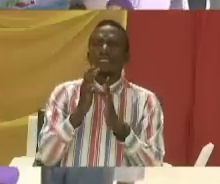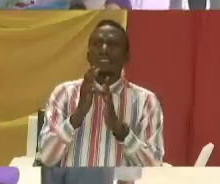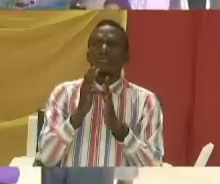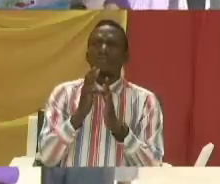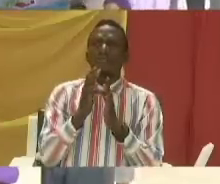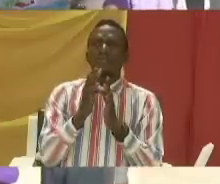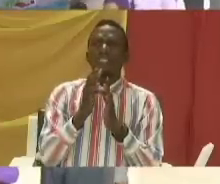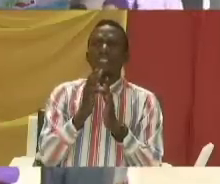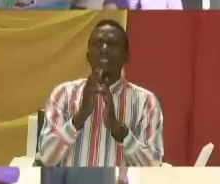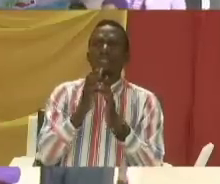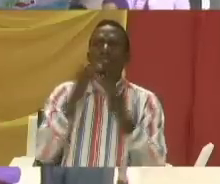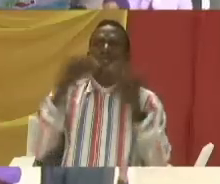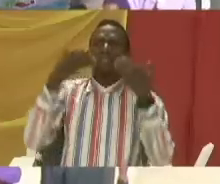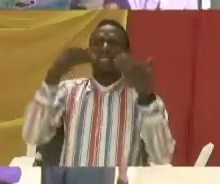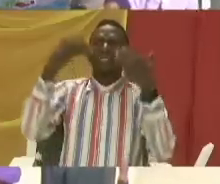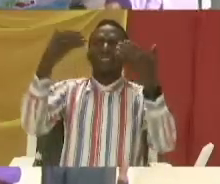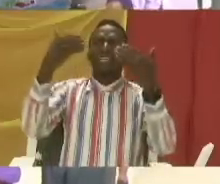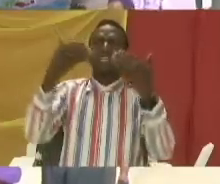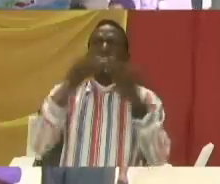Thank you, Lord.